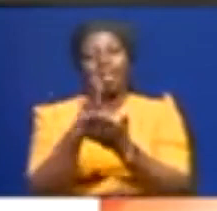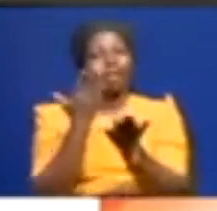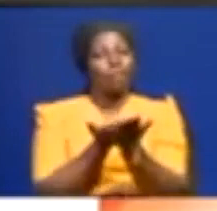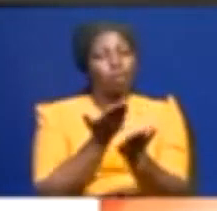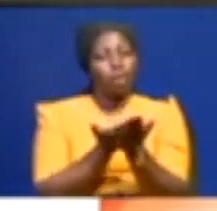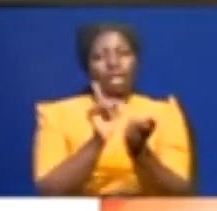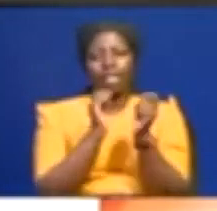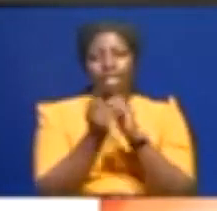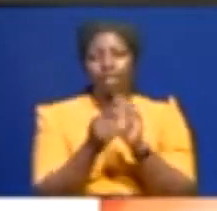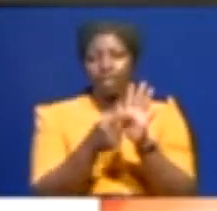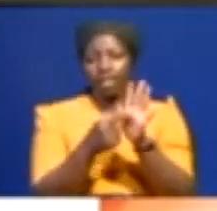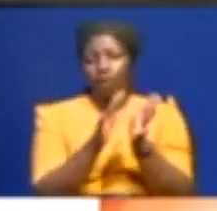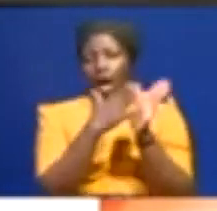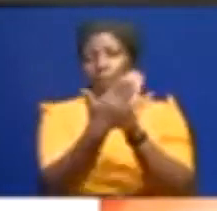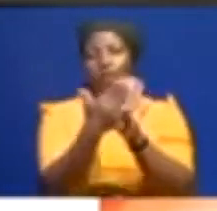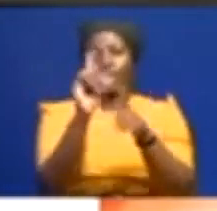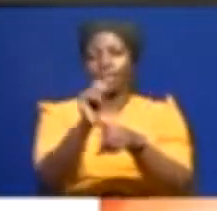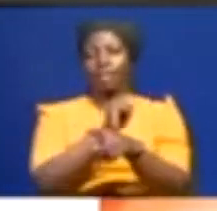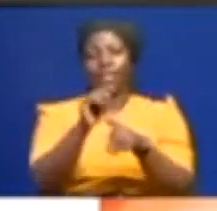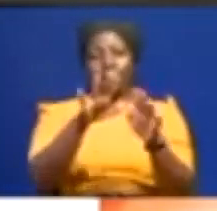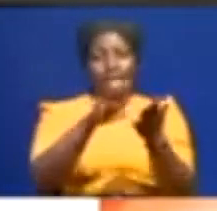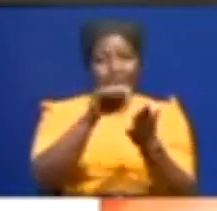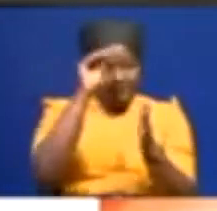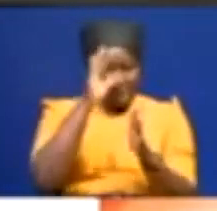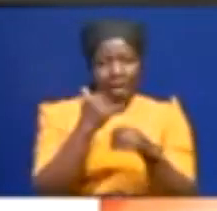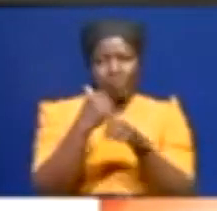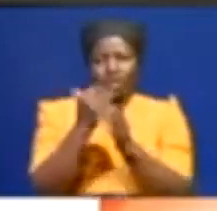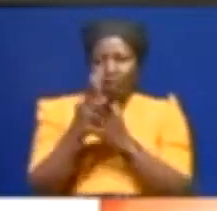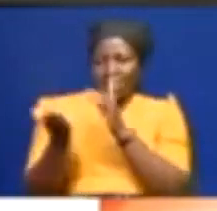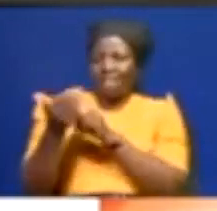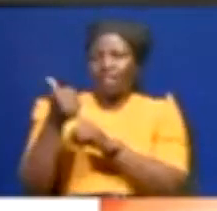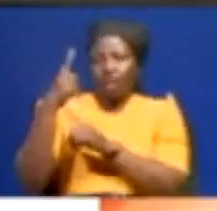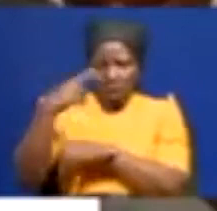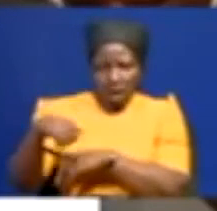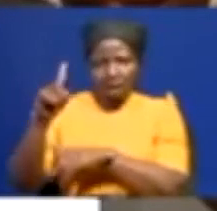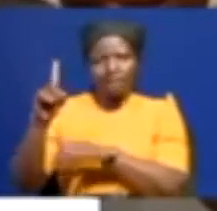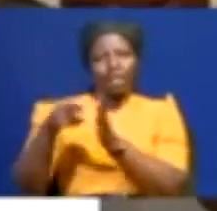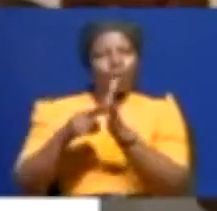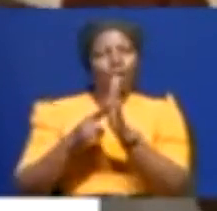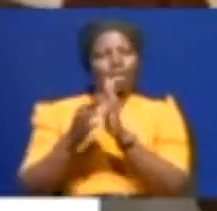the approach in training learners to ensure they attain the proper skills required.